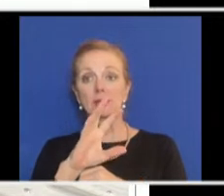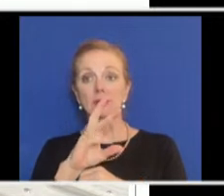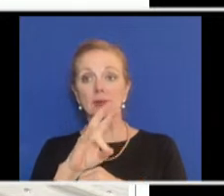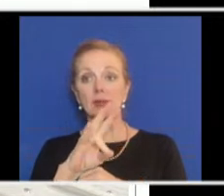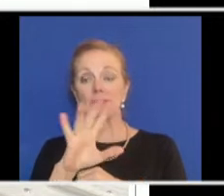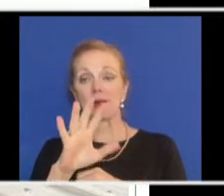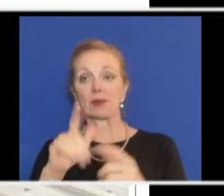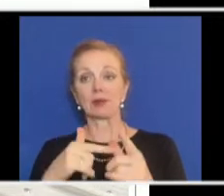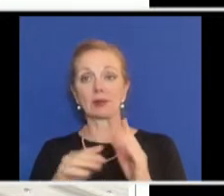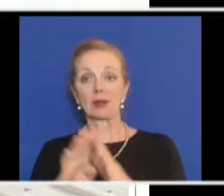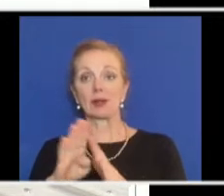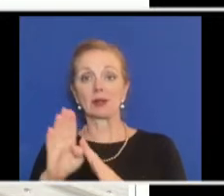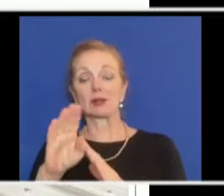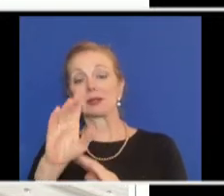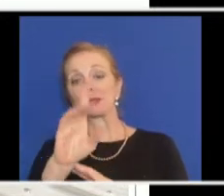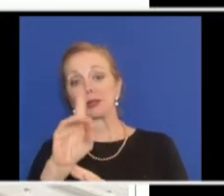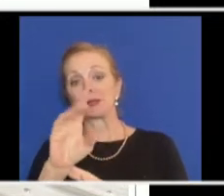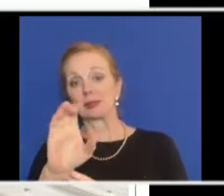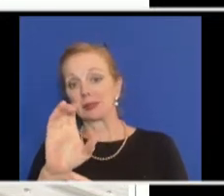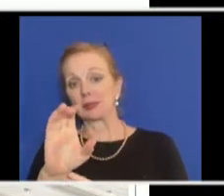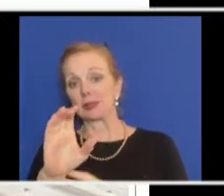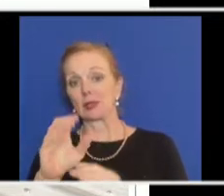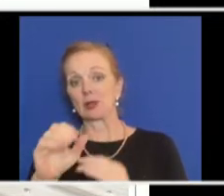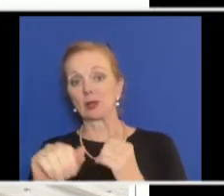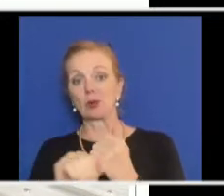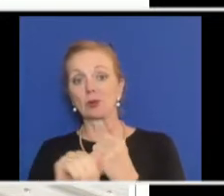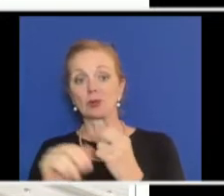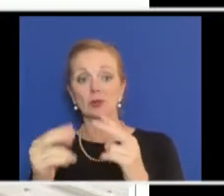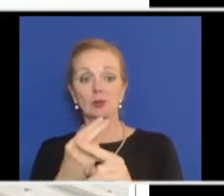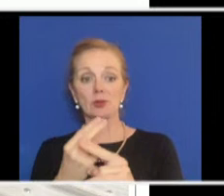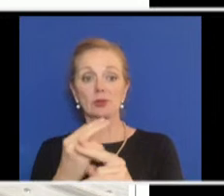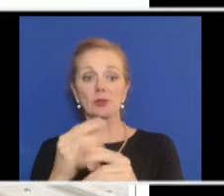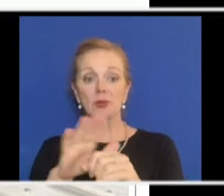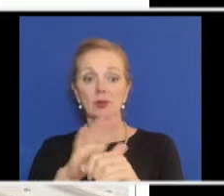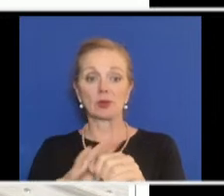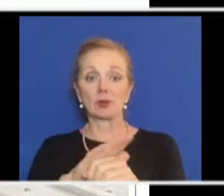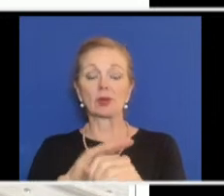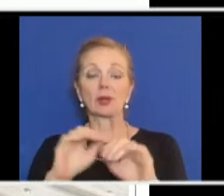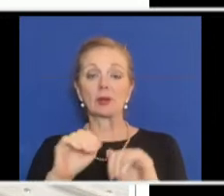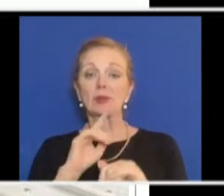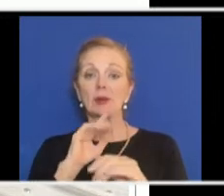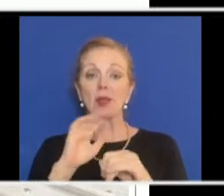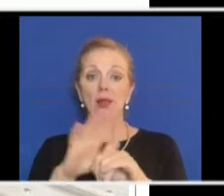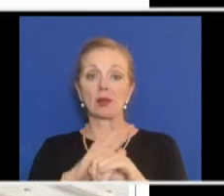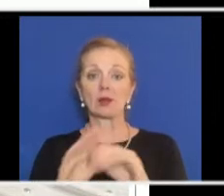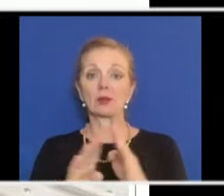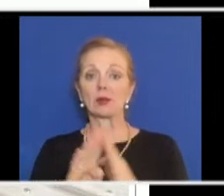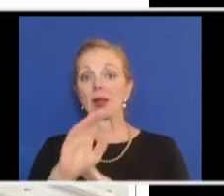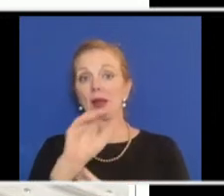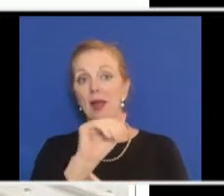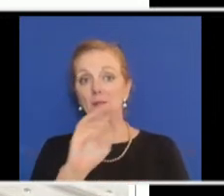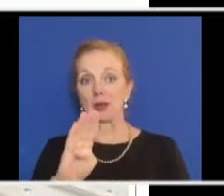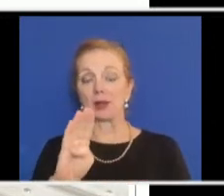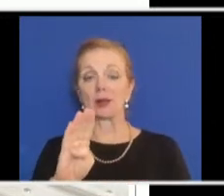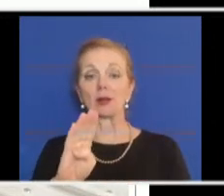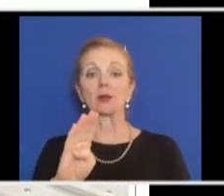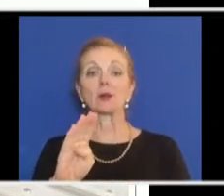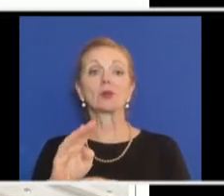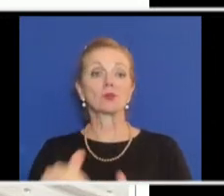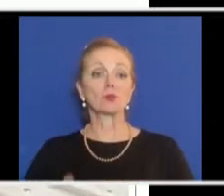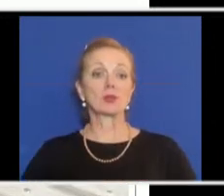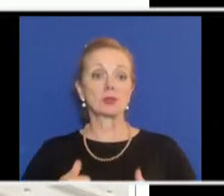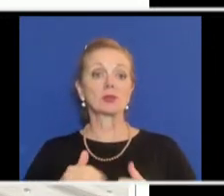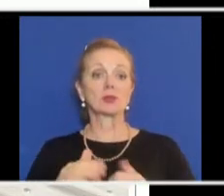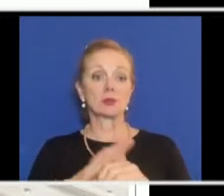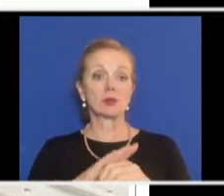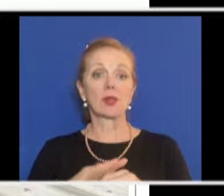in development areas d and c commercial uses would be located or could be located in development areas A and B also a residential component can be